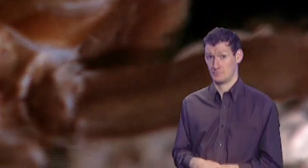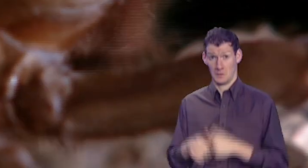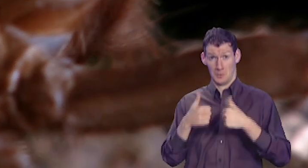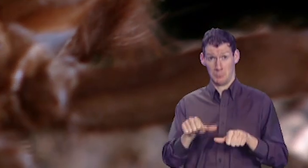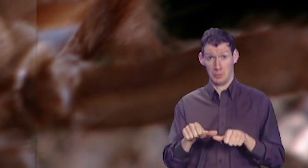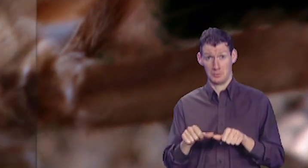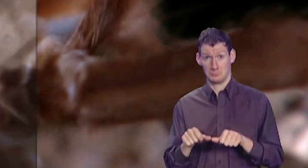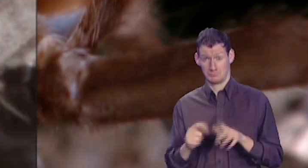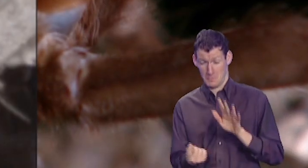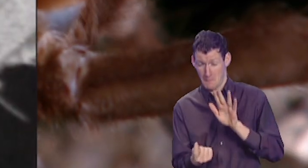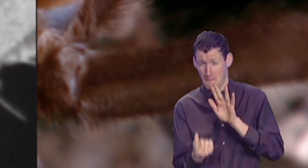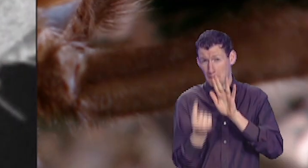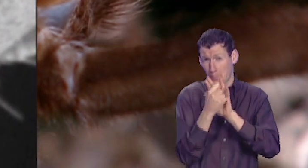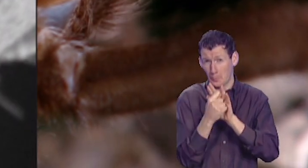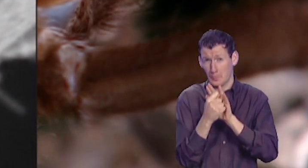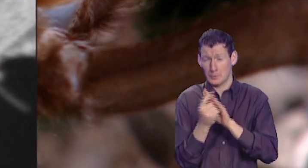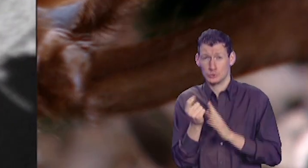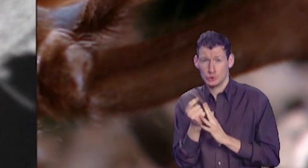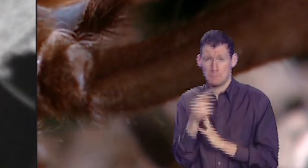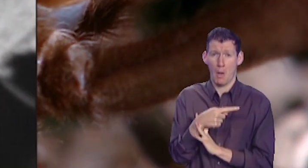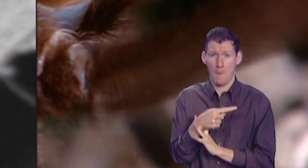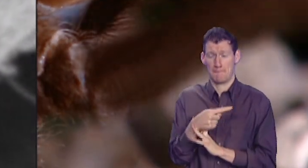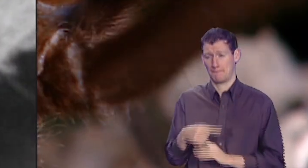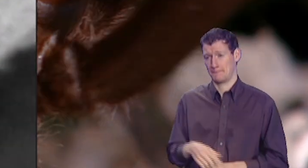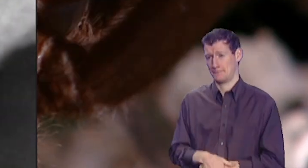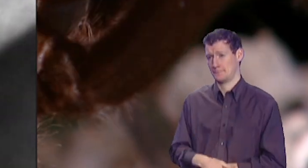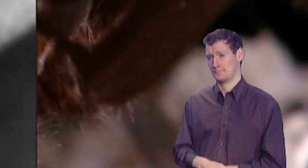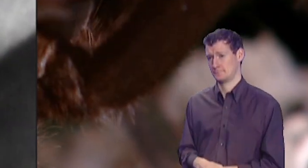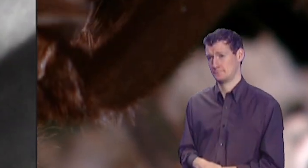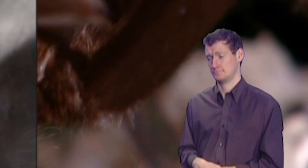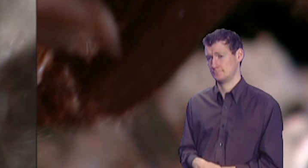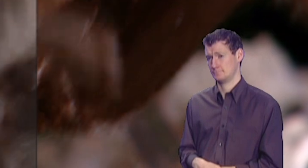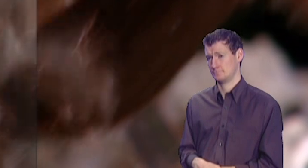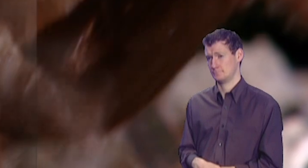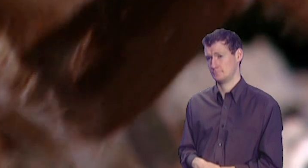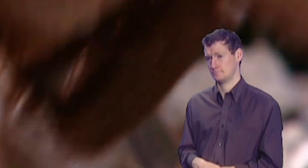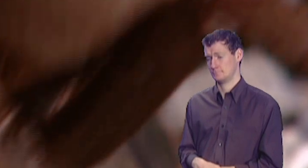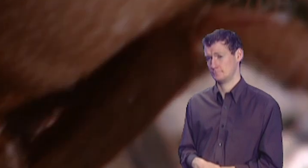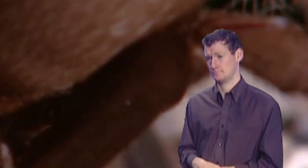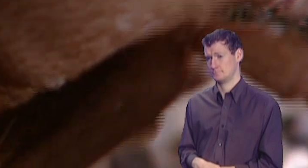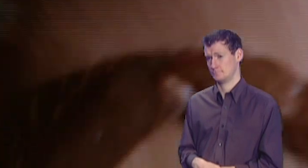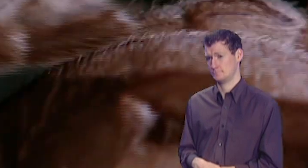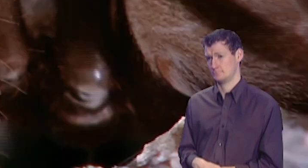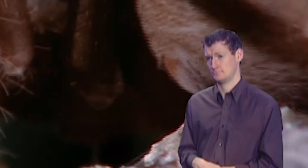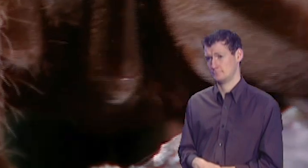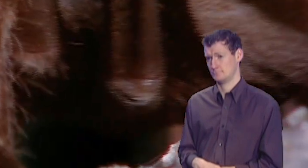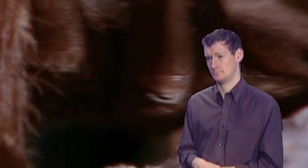Finally, success. The tip of his bulb penetrates and he injects his sperm.